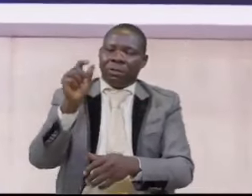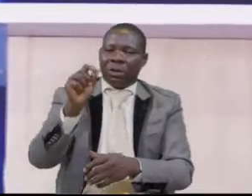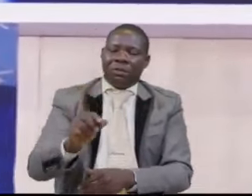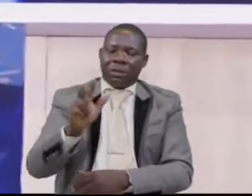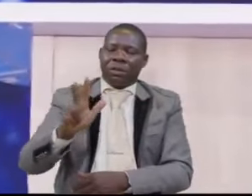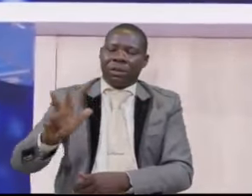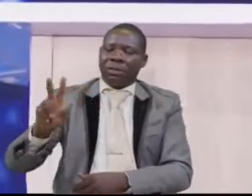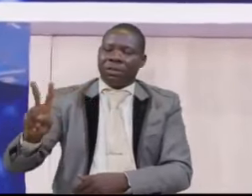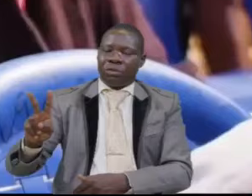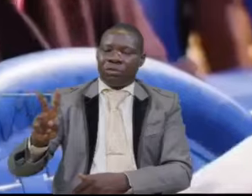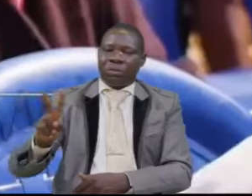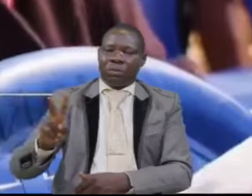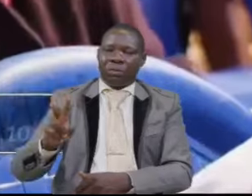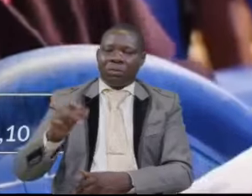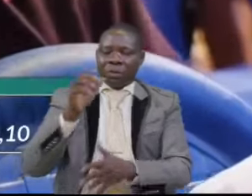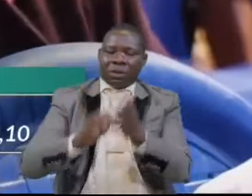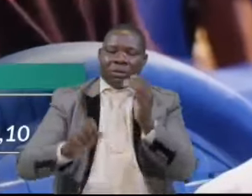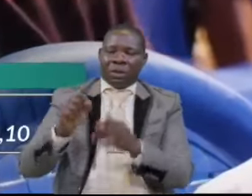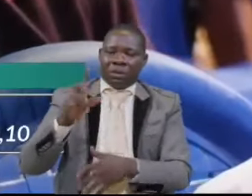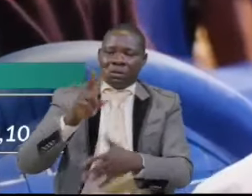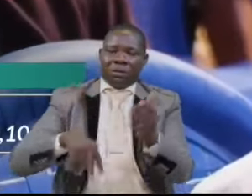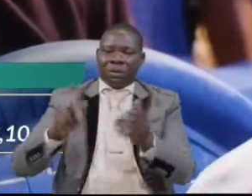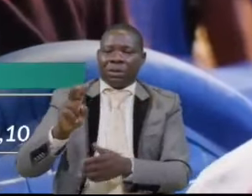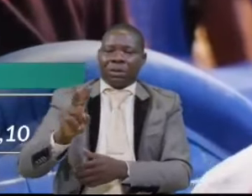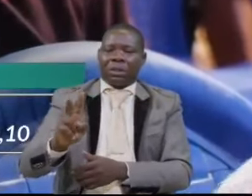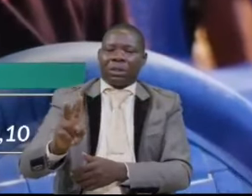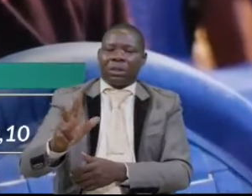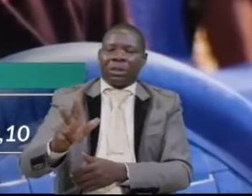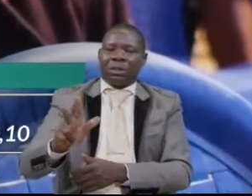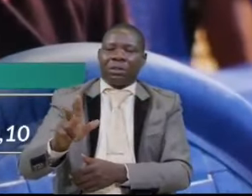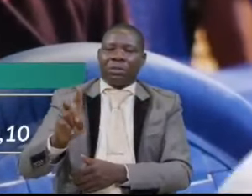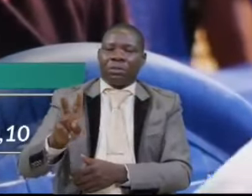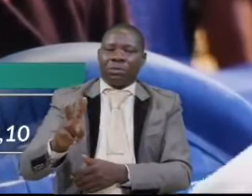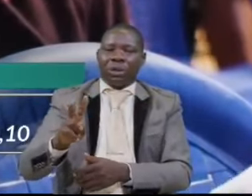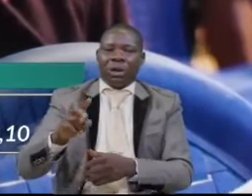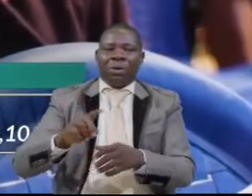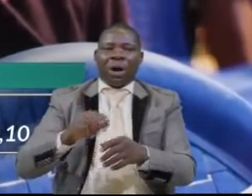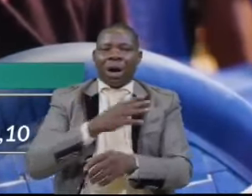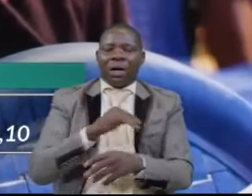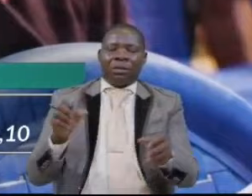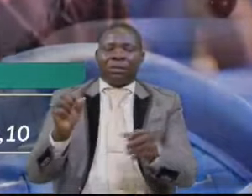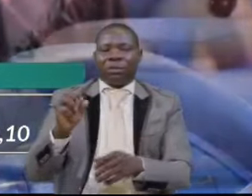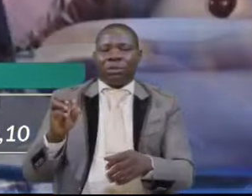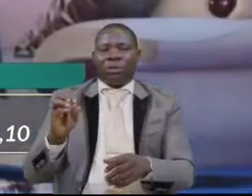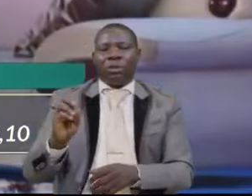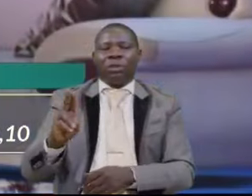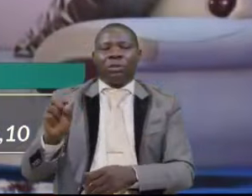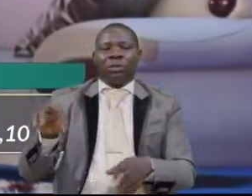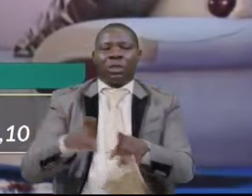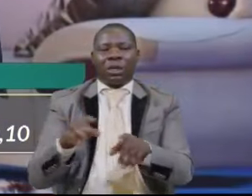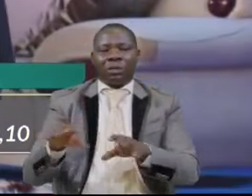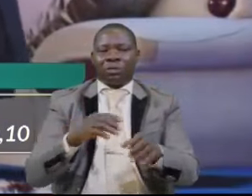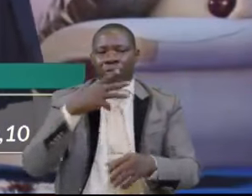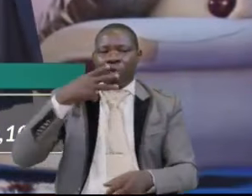verse 32. And such as do wickedly against the covenant shall he, the Antichrist, corrupt